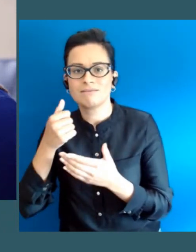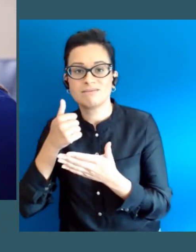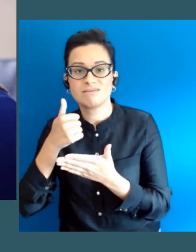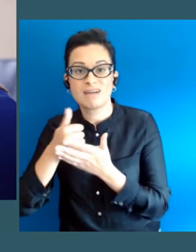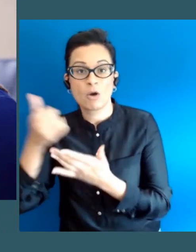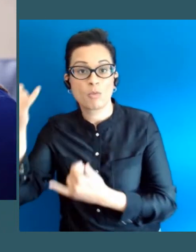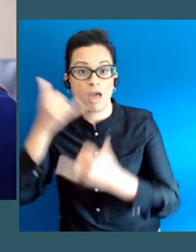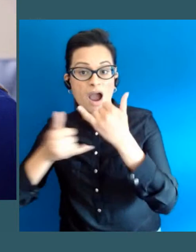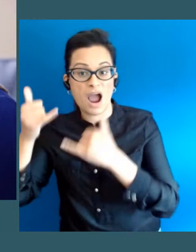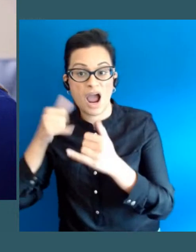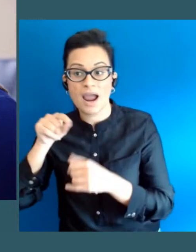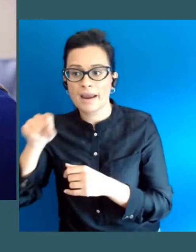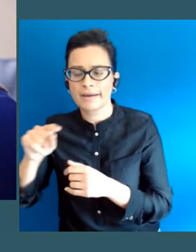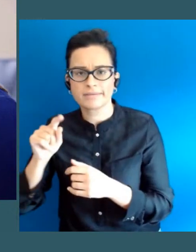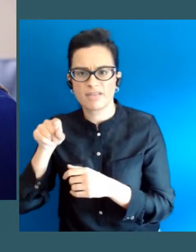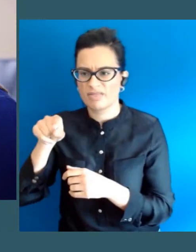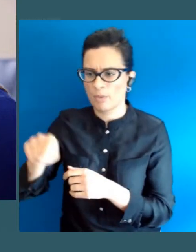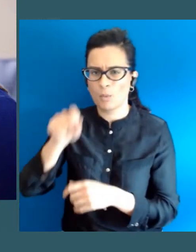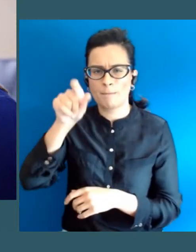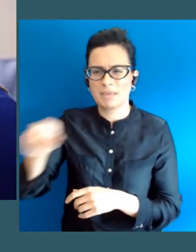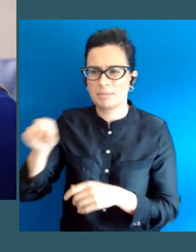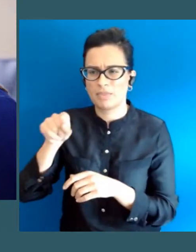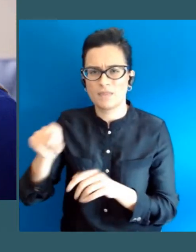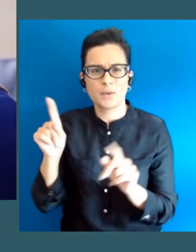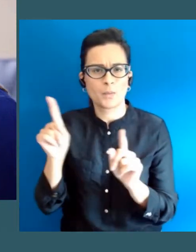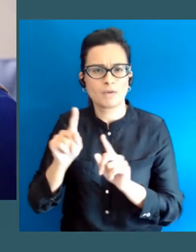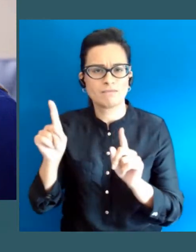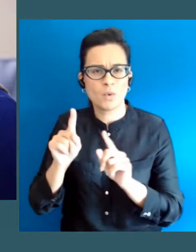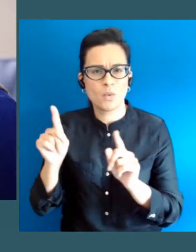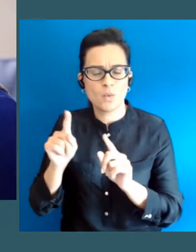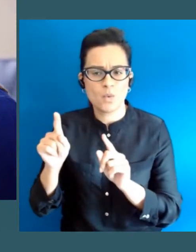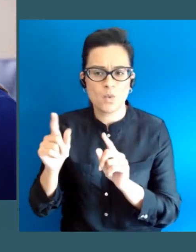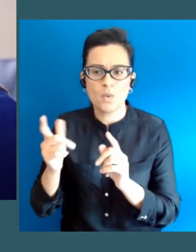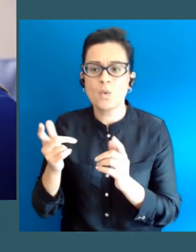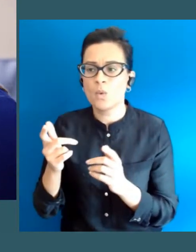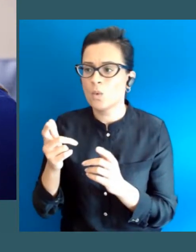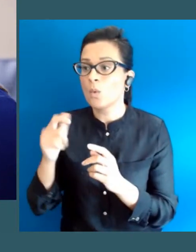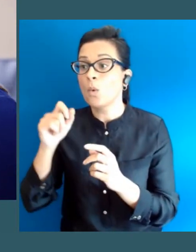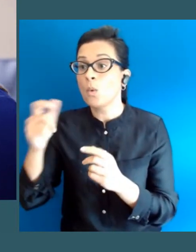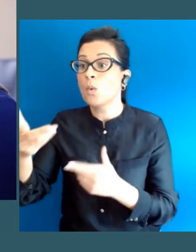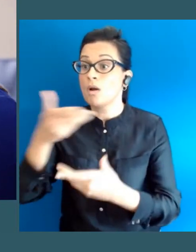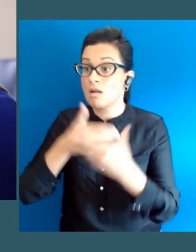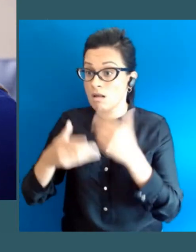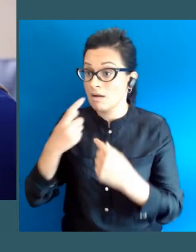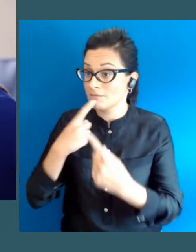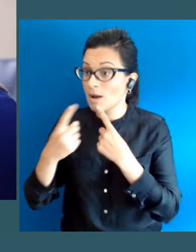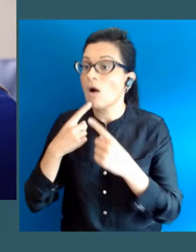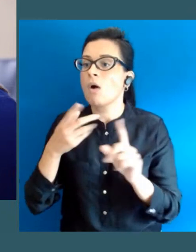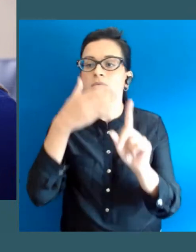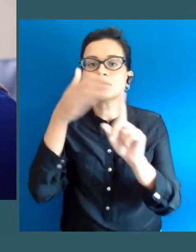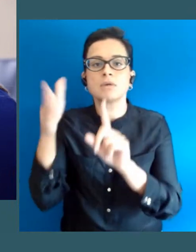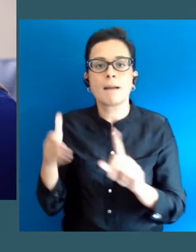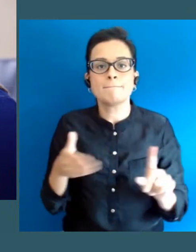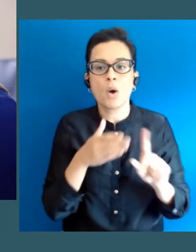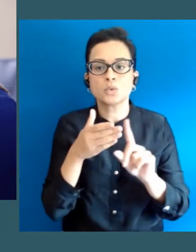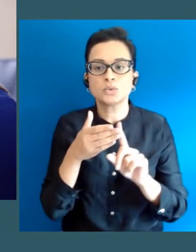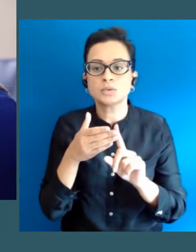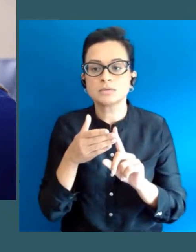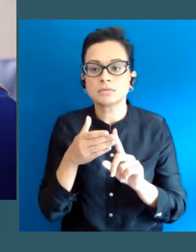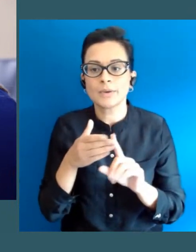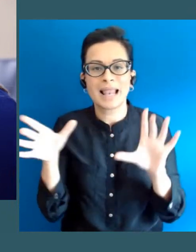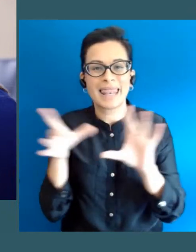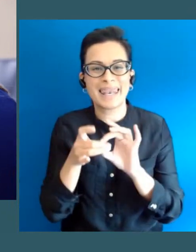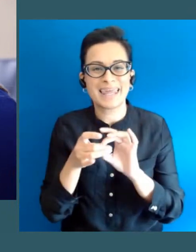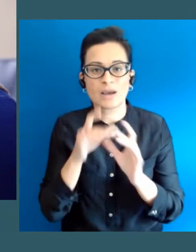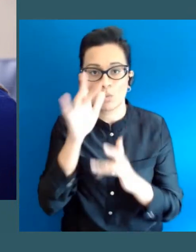are there to signpost people to aspects on our website, maybe some of our resources when